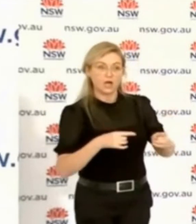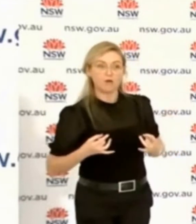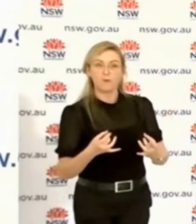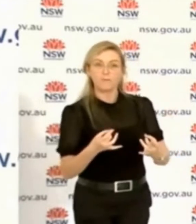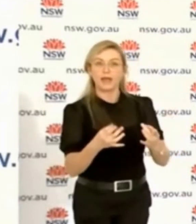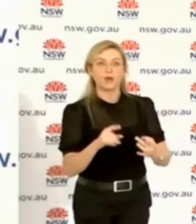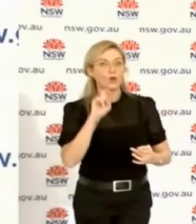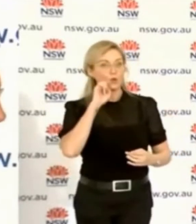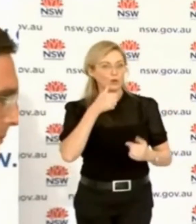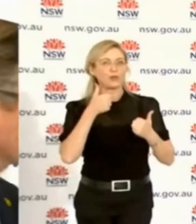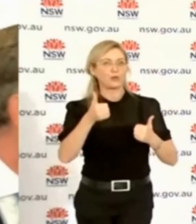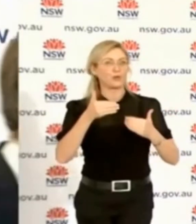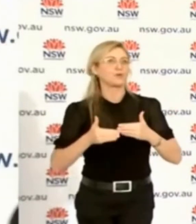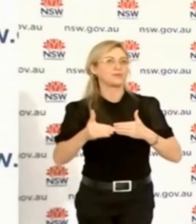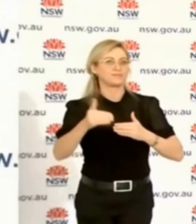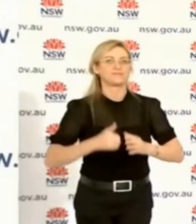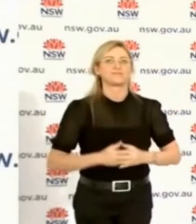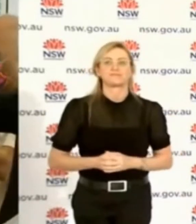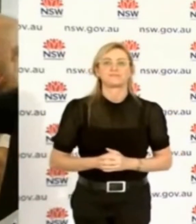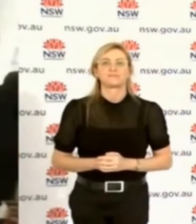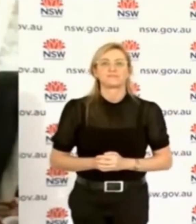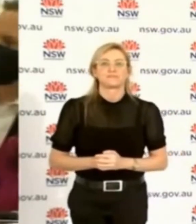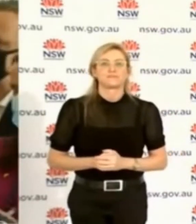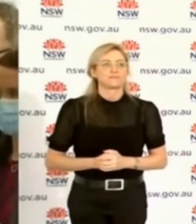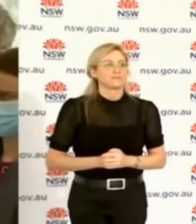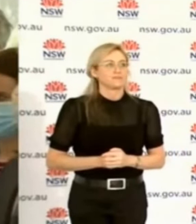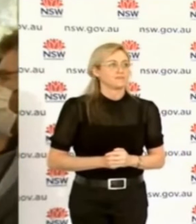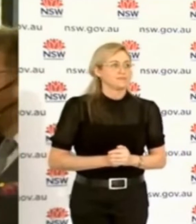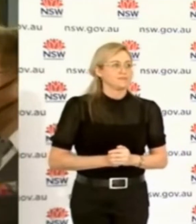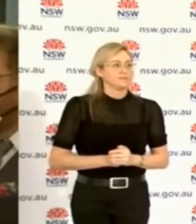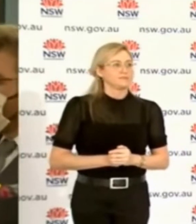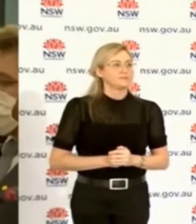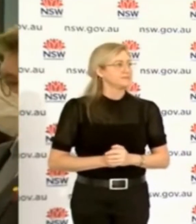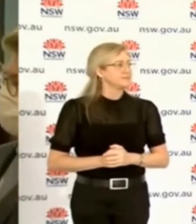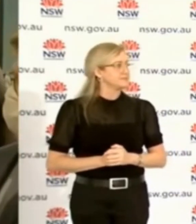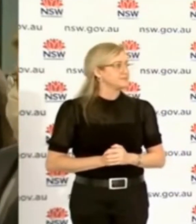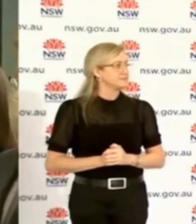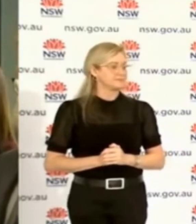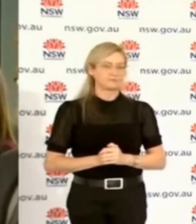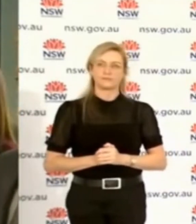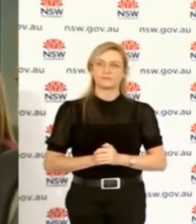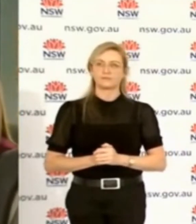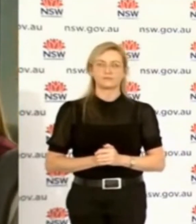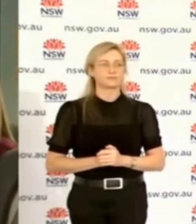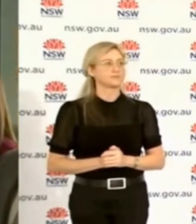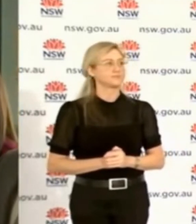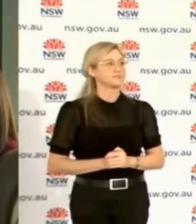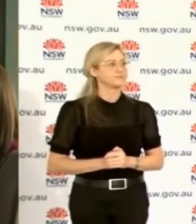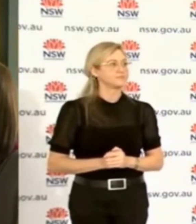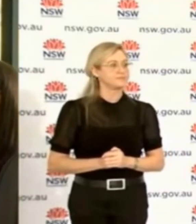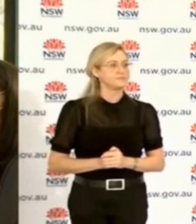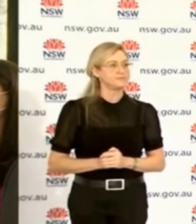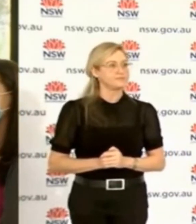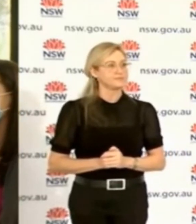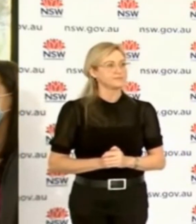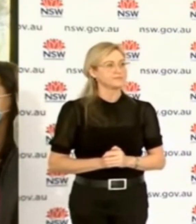Premier, can we clarify how some of the vaccination So we'll go to Dr. Jefferson. Can we clarify how